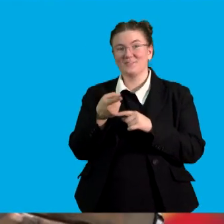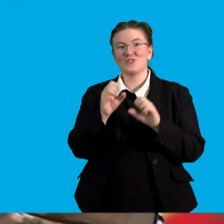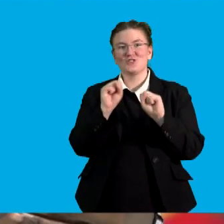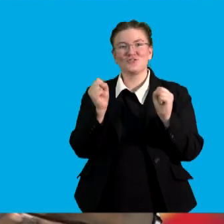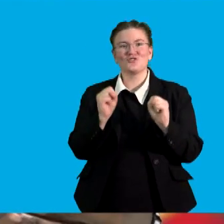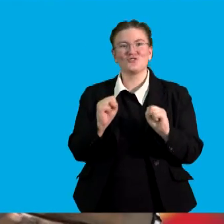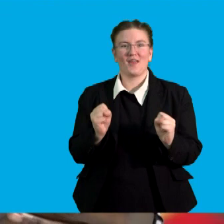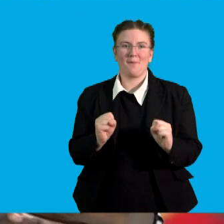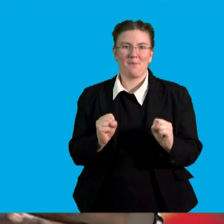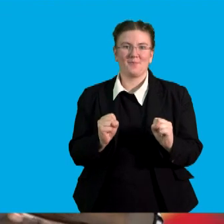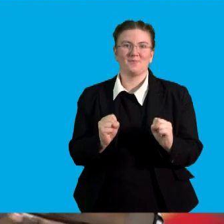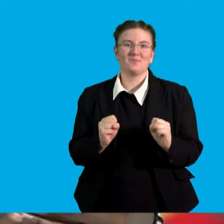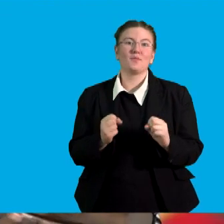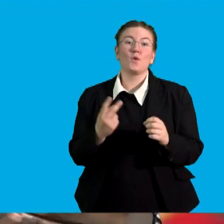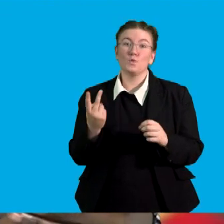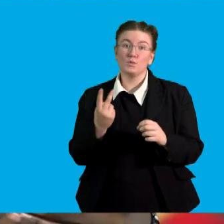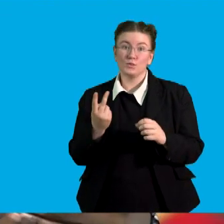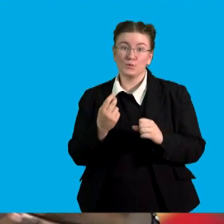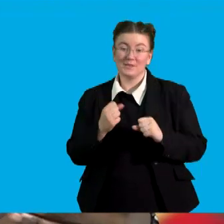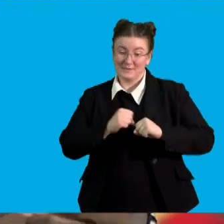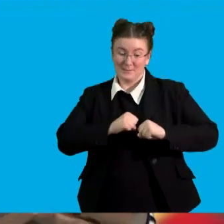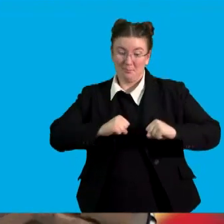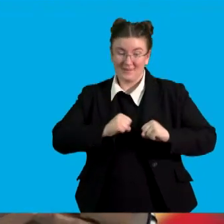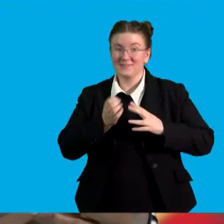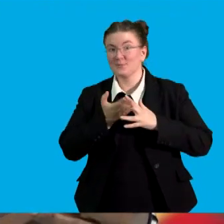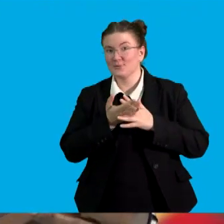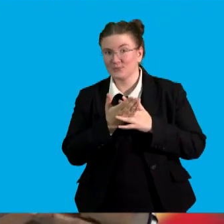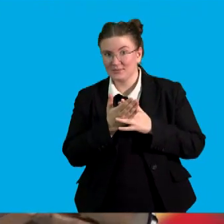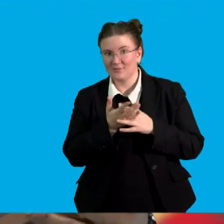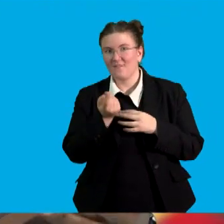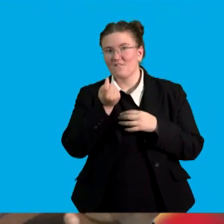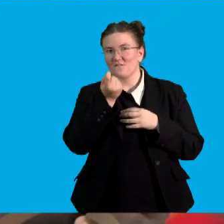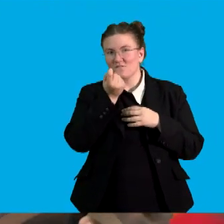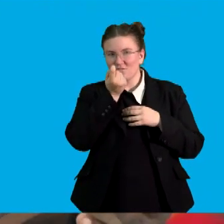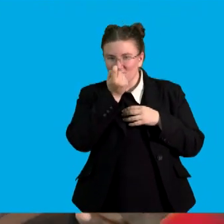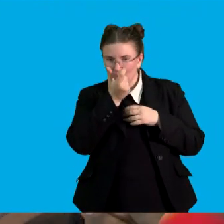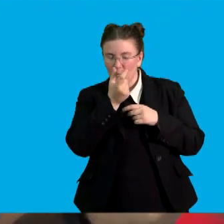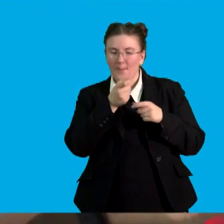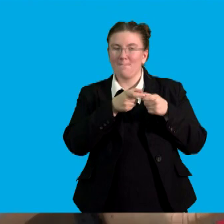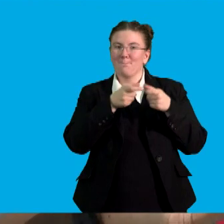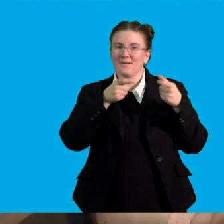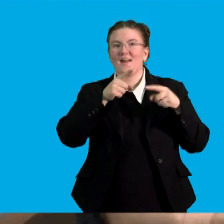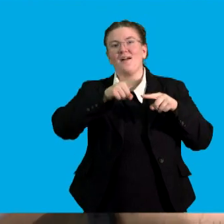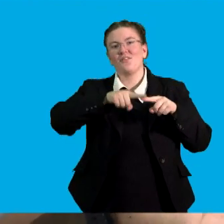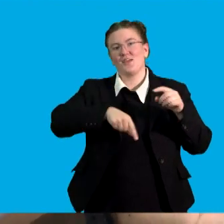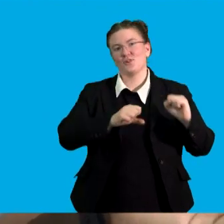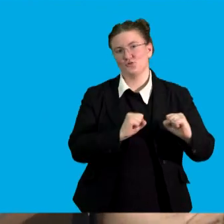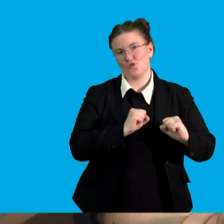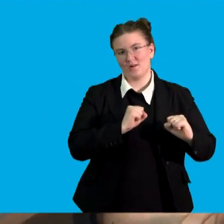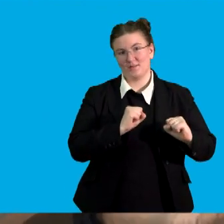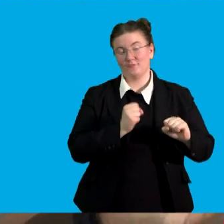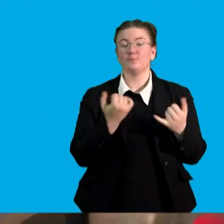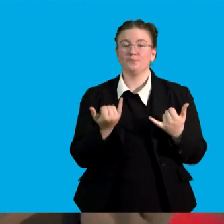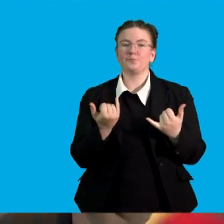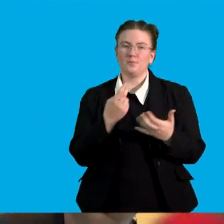there, they take up the shape of the container, and the spaces between the particles in a liquid state, they are slightly bigger than the spaces of a